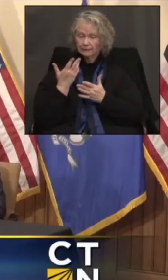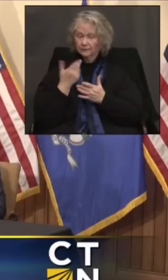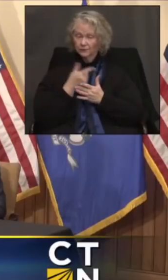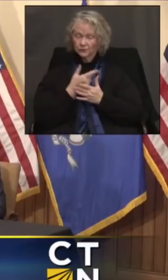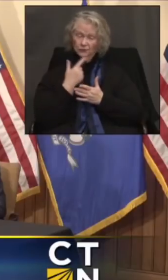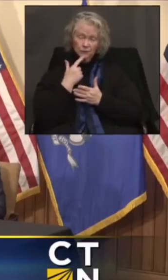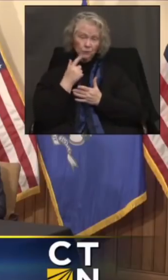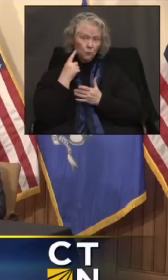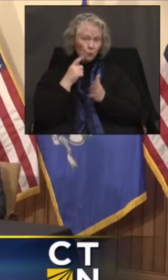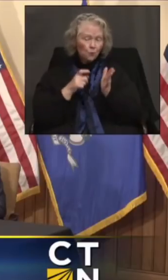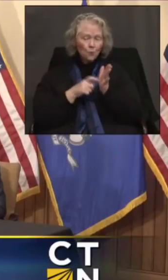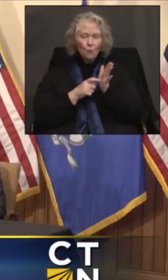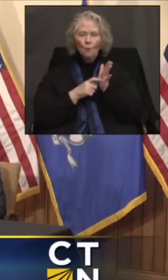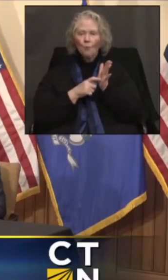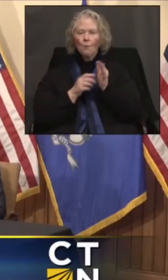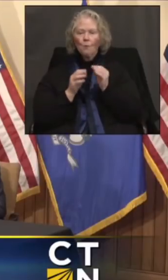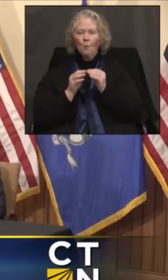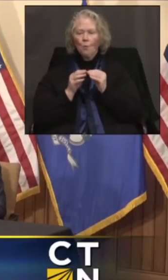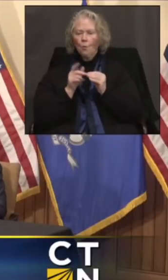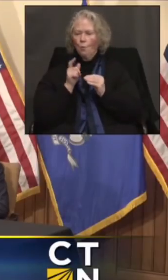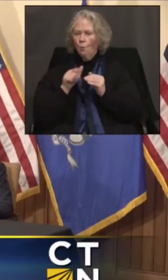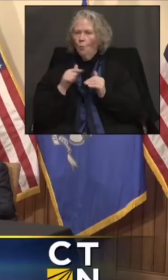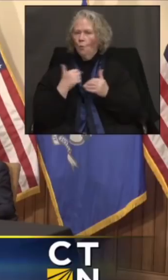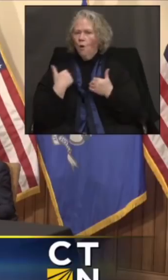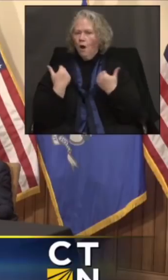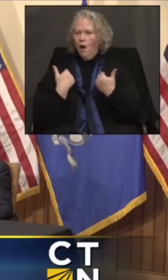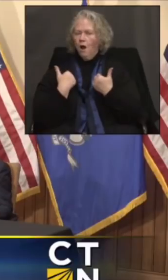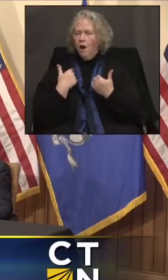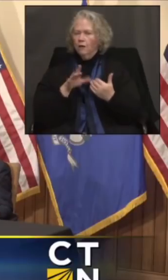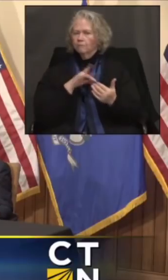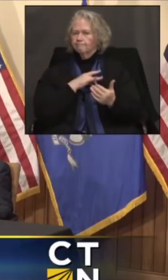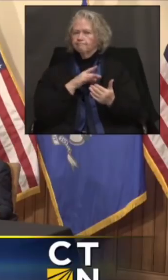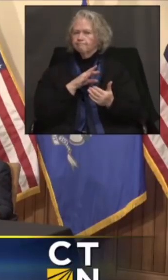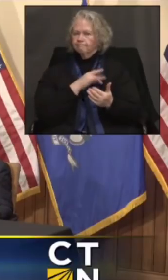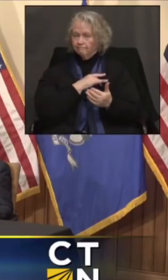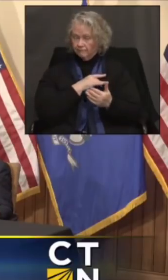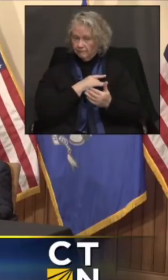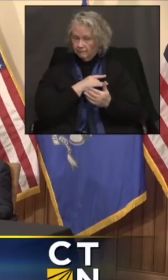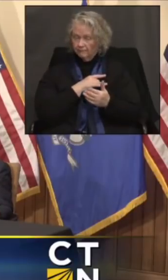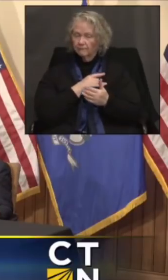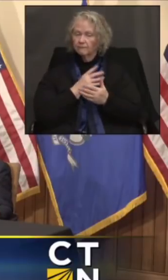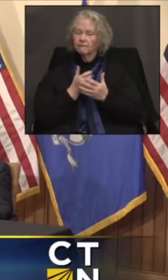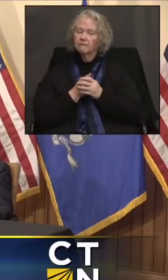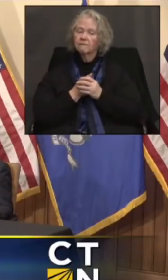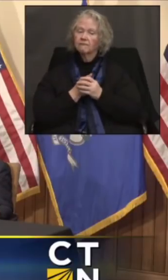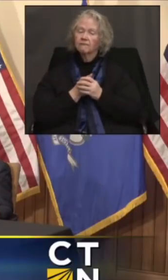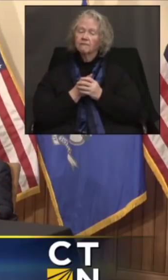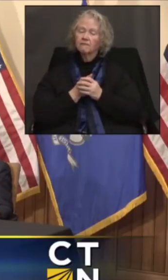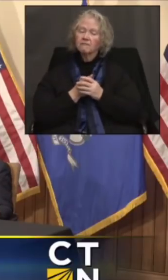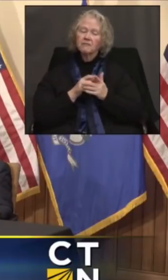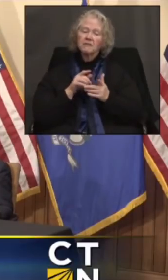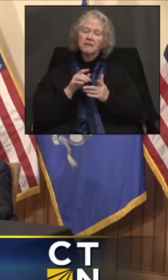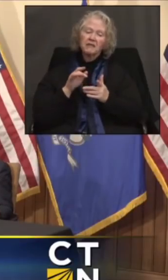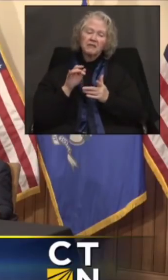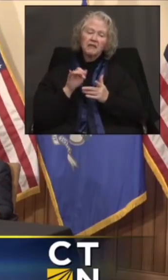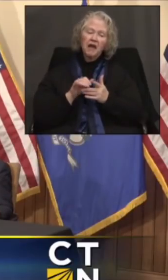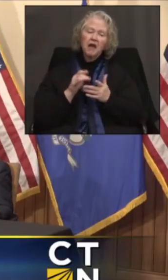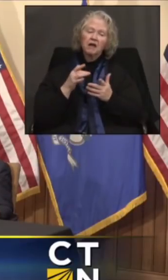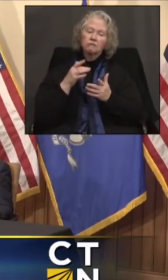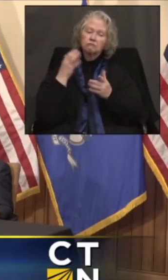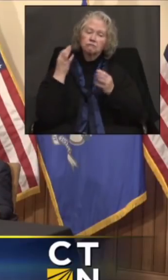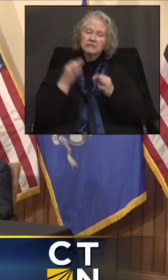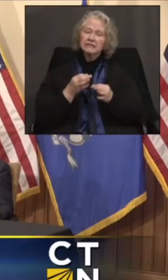younger demographic now getting COVID. How much is that hospitalizations and a couple of things combined?